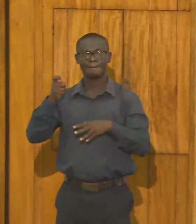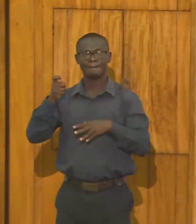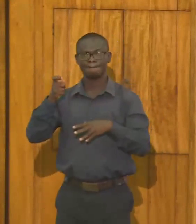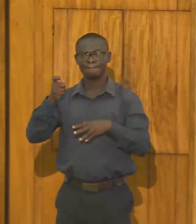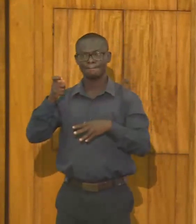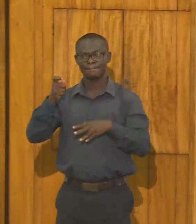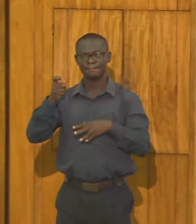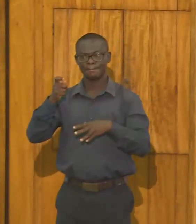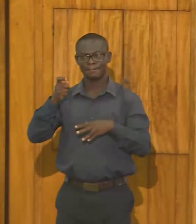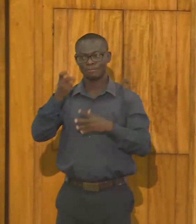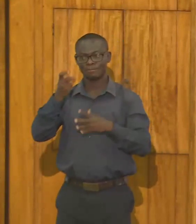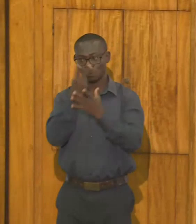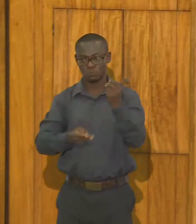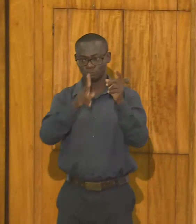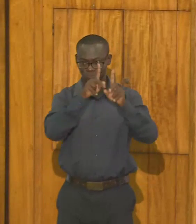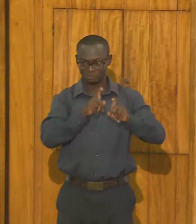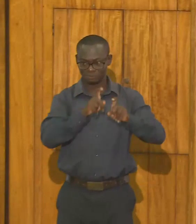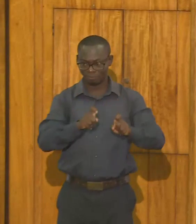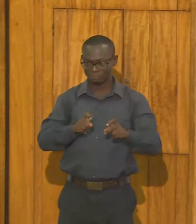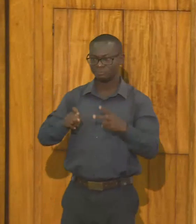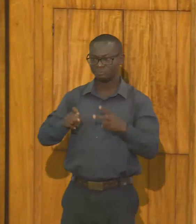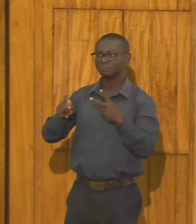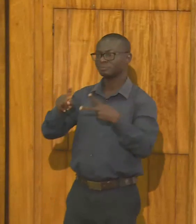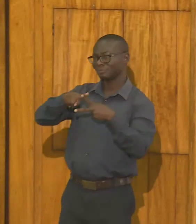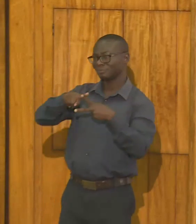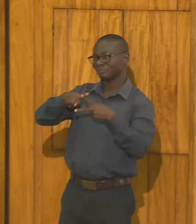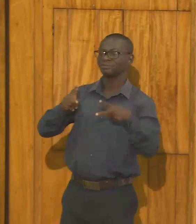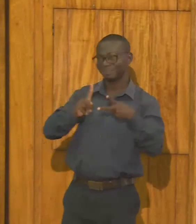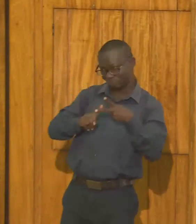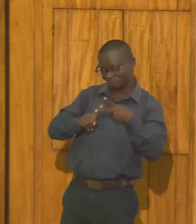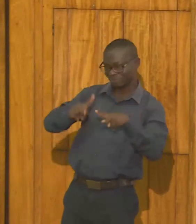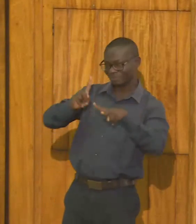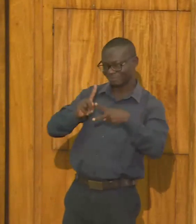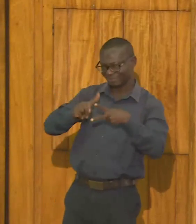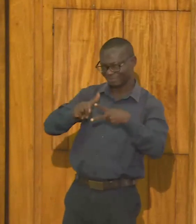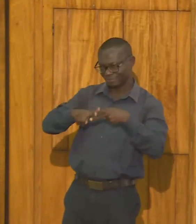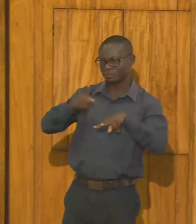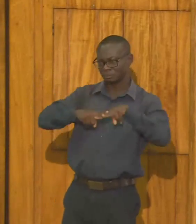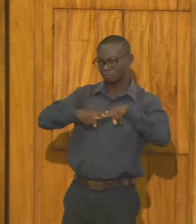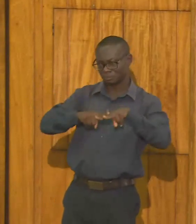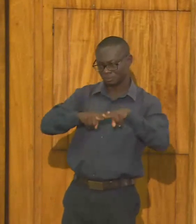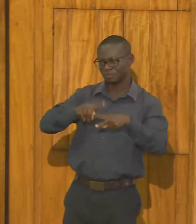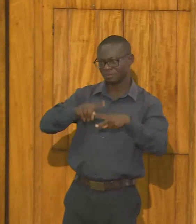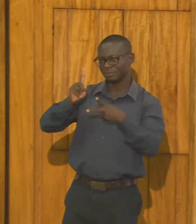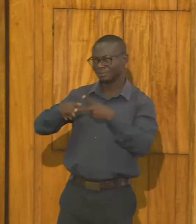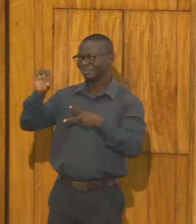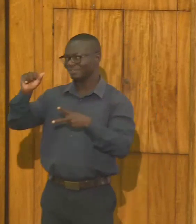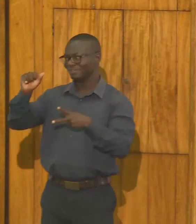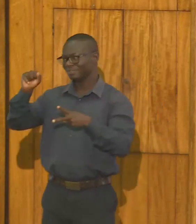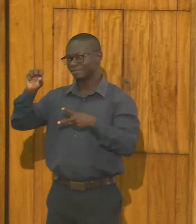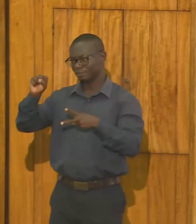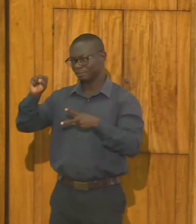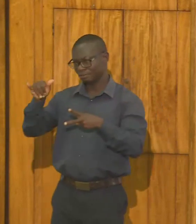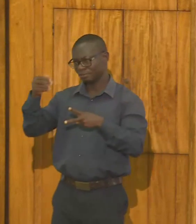dual testing, which is HIV syphilis. But I feel that the timing of the presentation may be a little